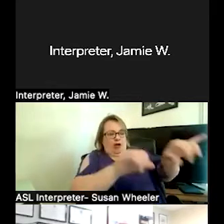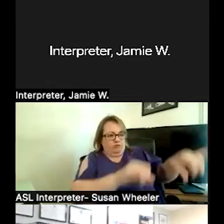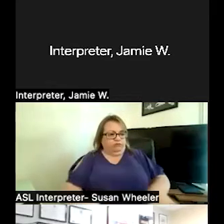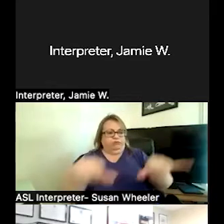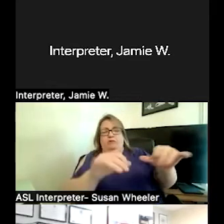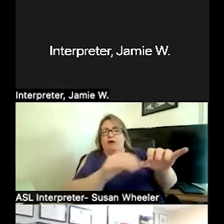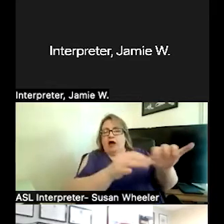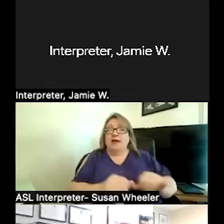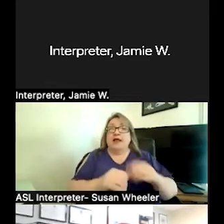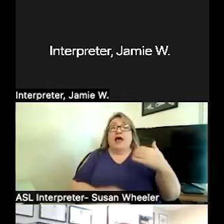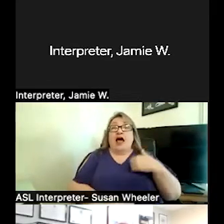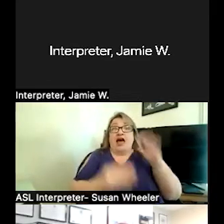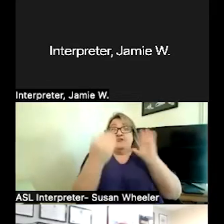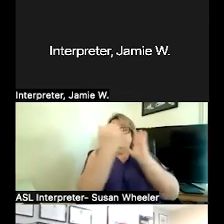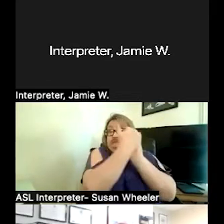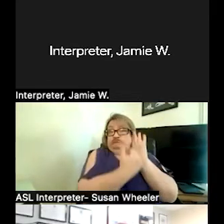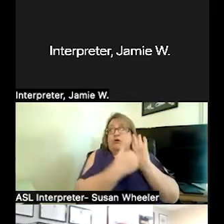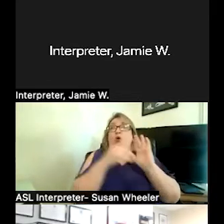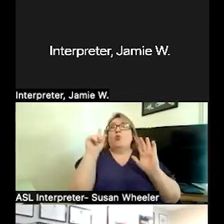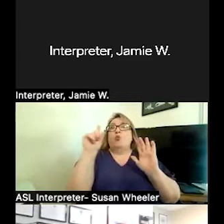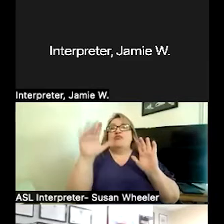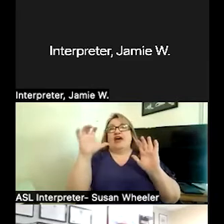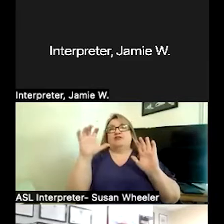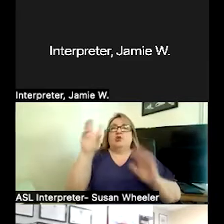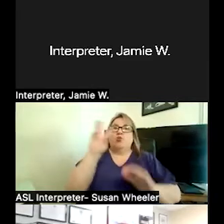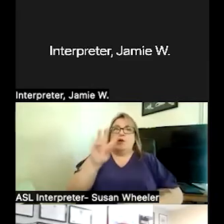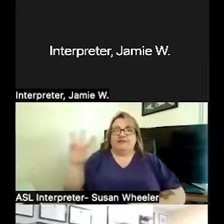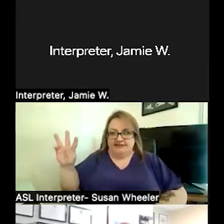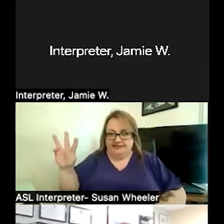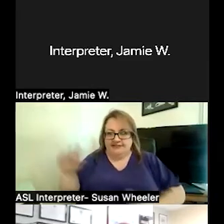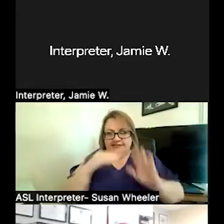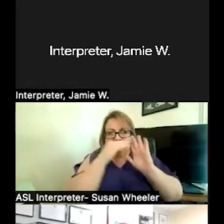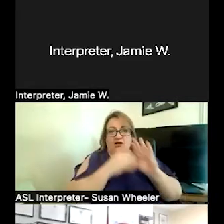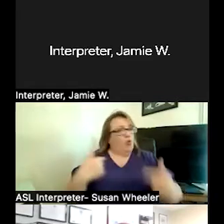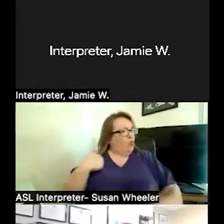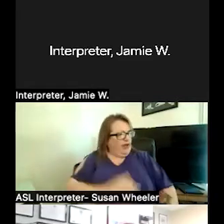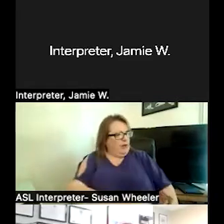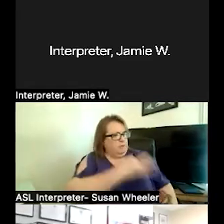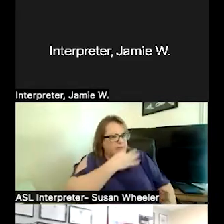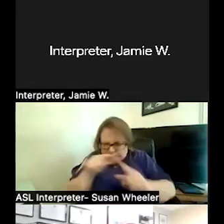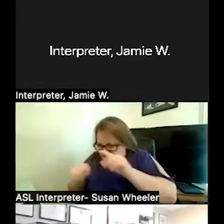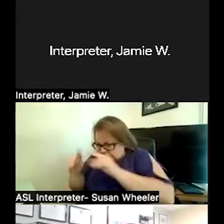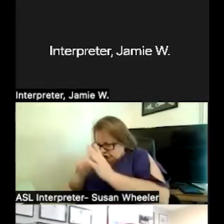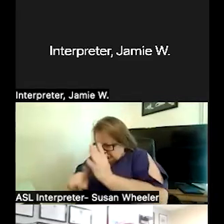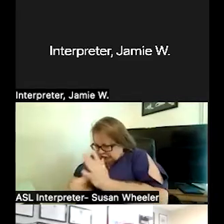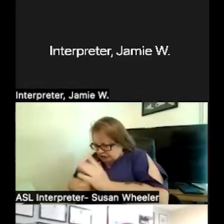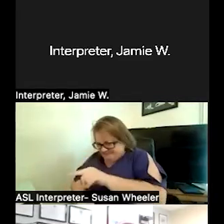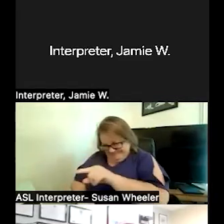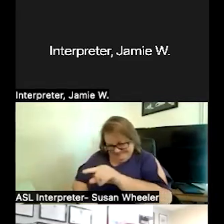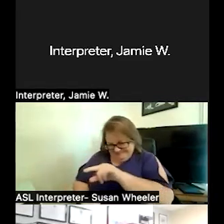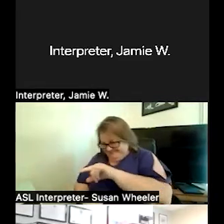websites listed. We screen the websites to the very best of our ability to include what we consider to be